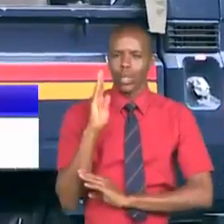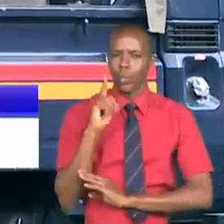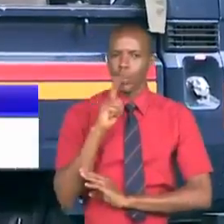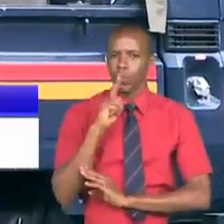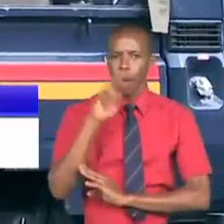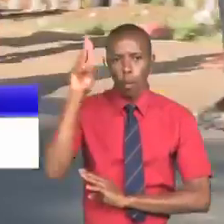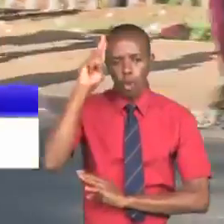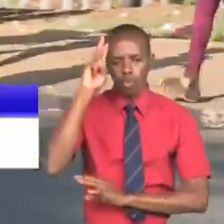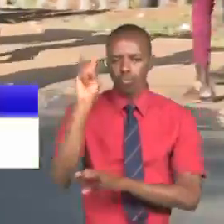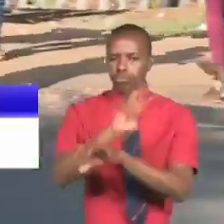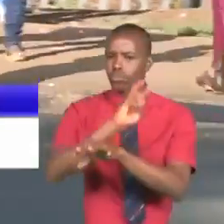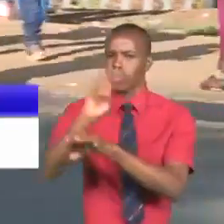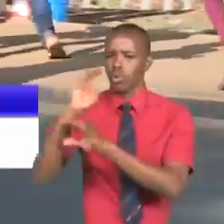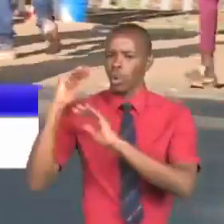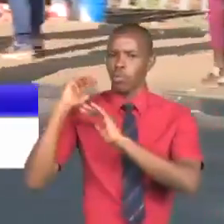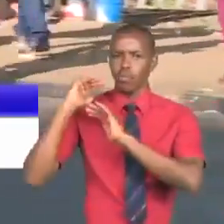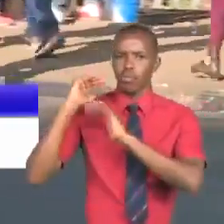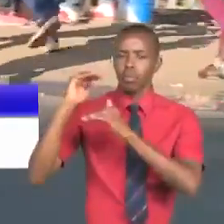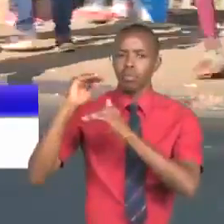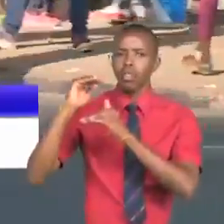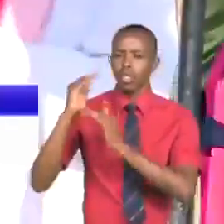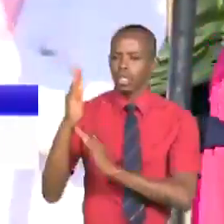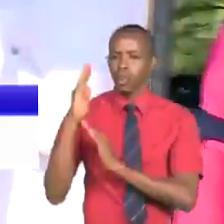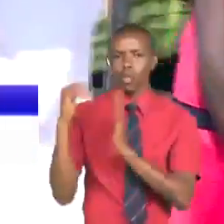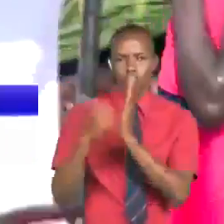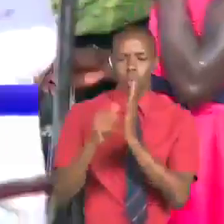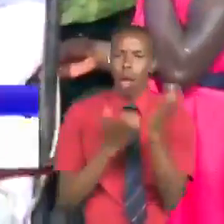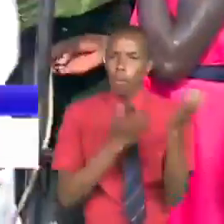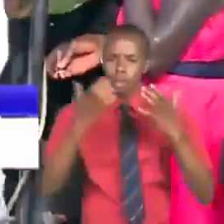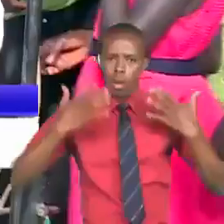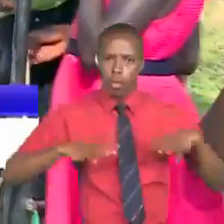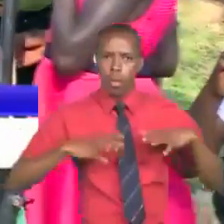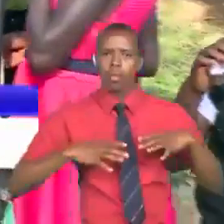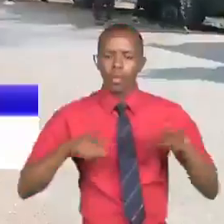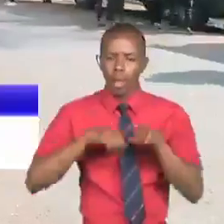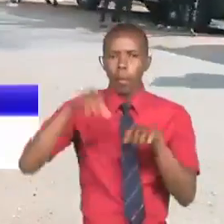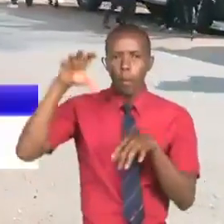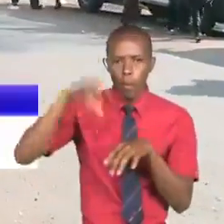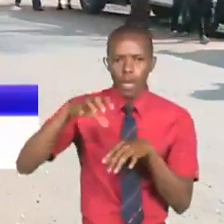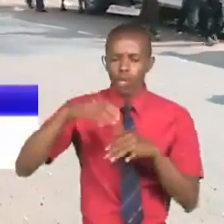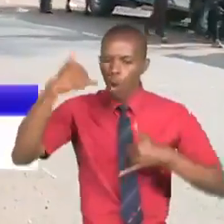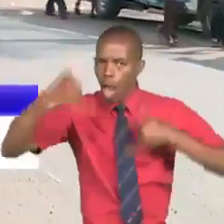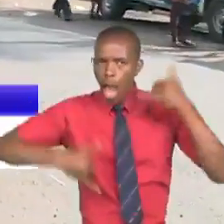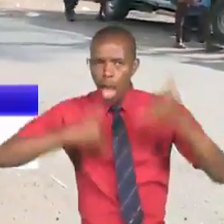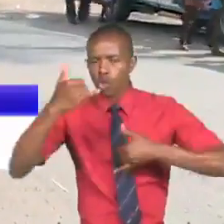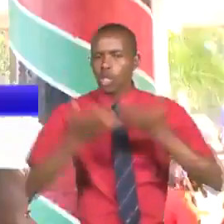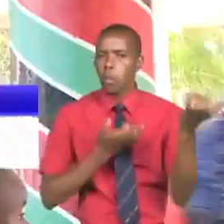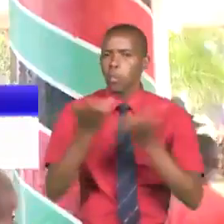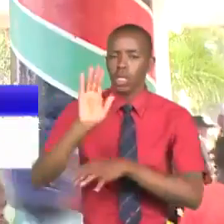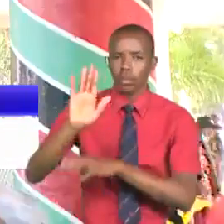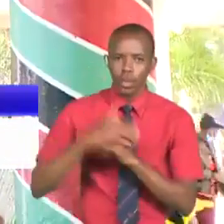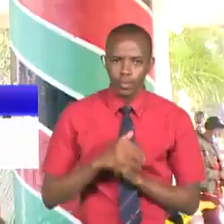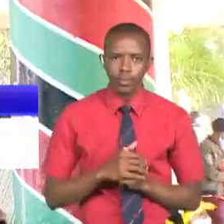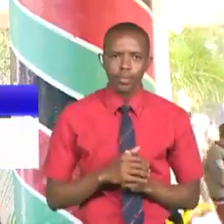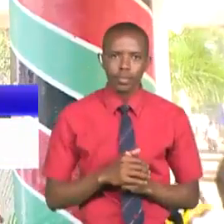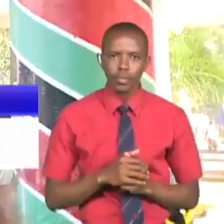with police operating to minimize cases of insecurity, while business people and matatu operators enjoy the booming businesses. Nilikam